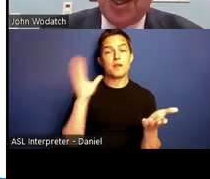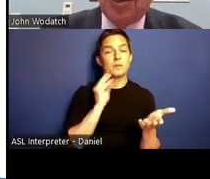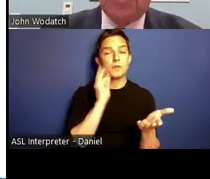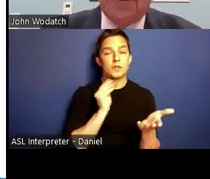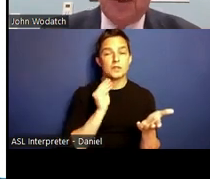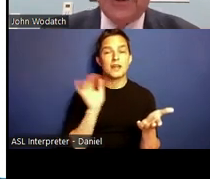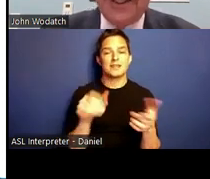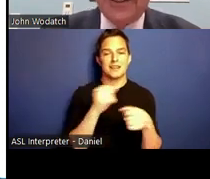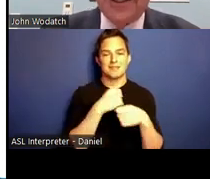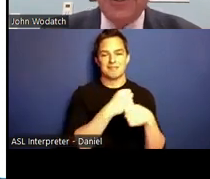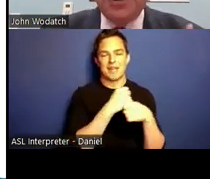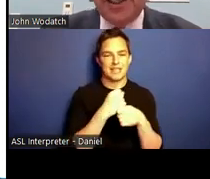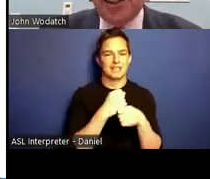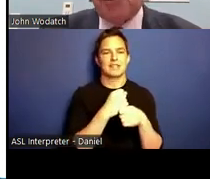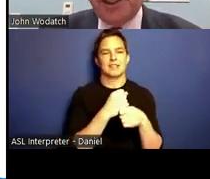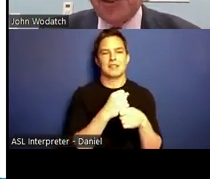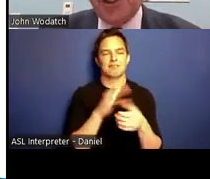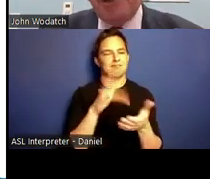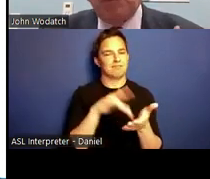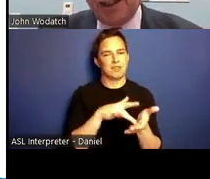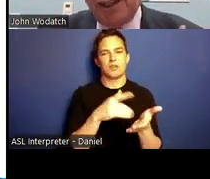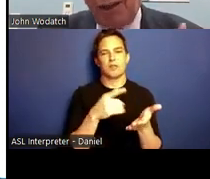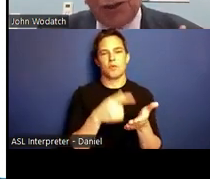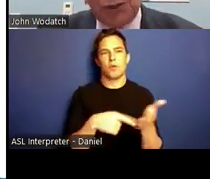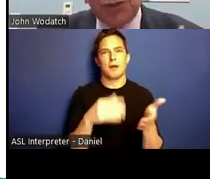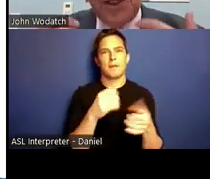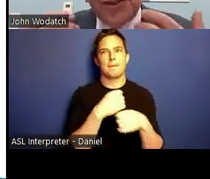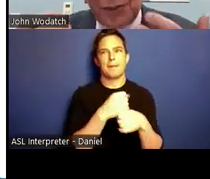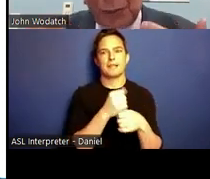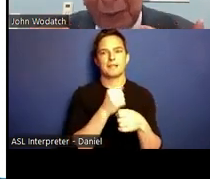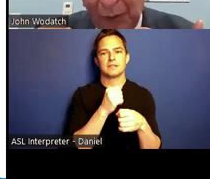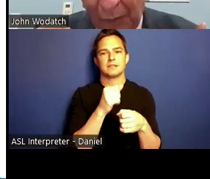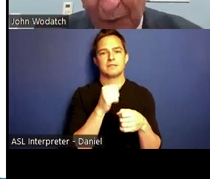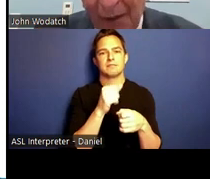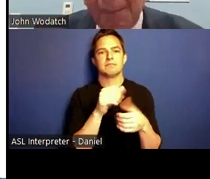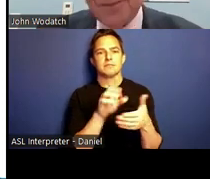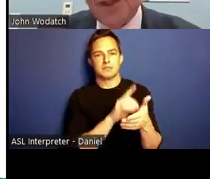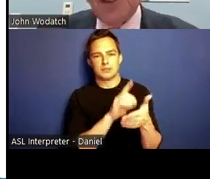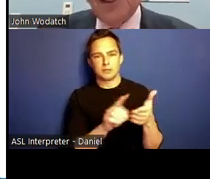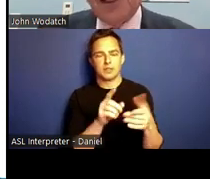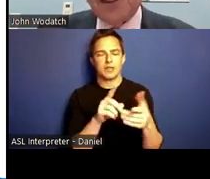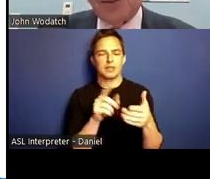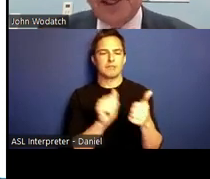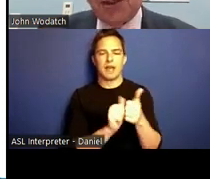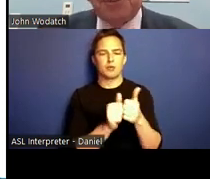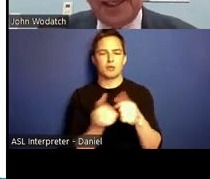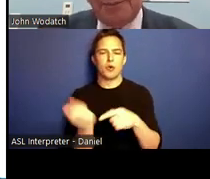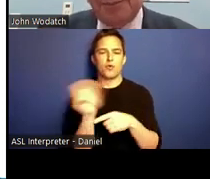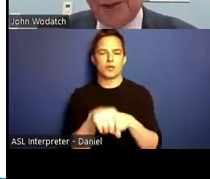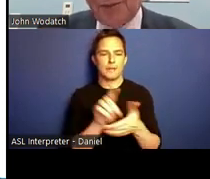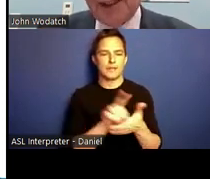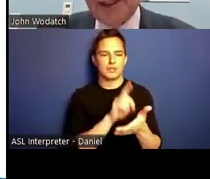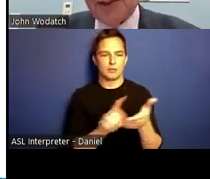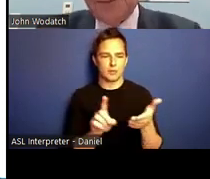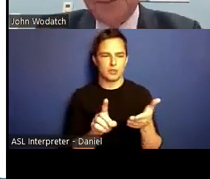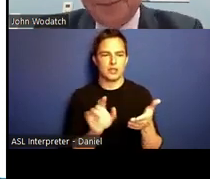that formed the heart of what is non-discrimination, and what you have to do to overcome discrimination became